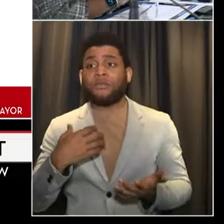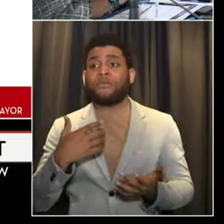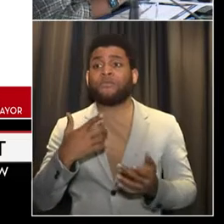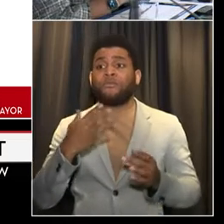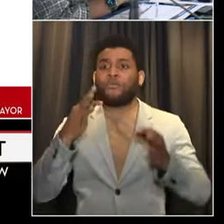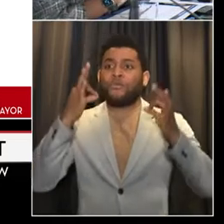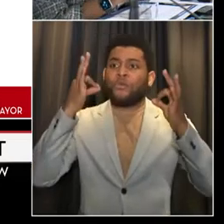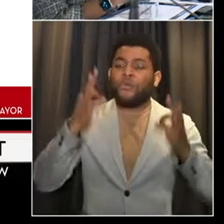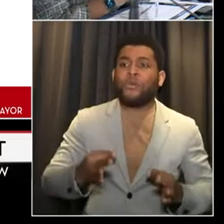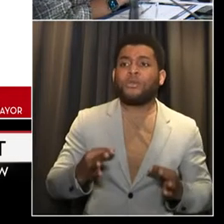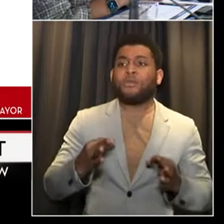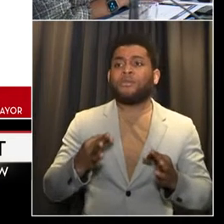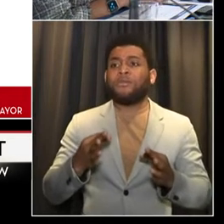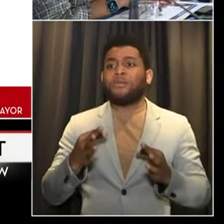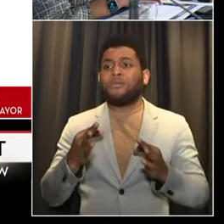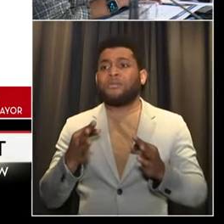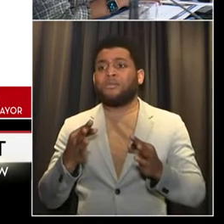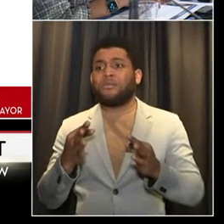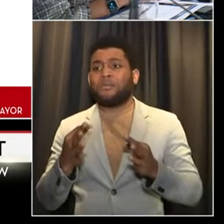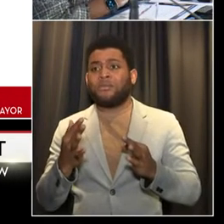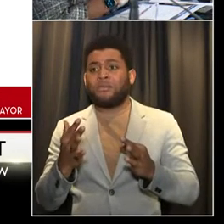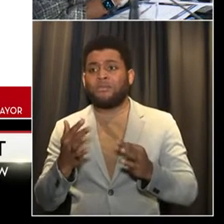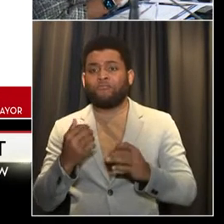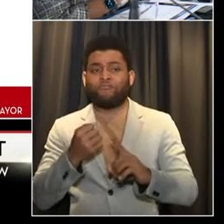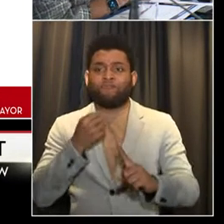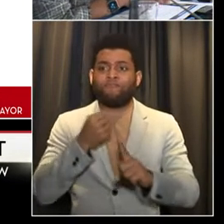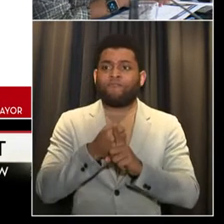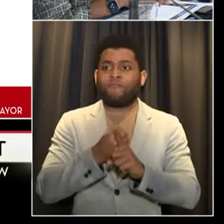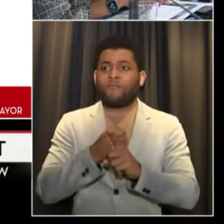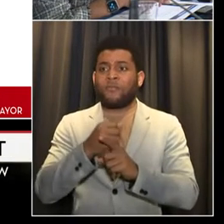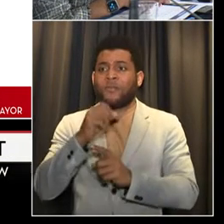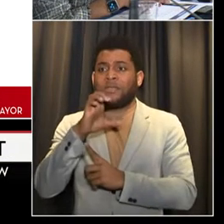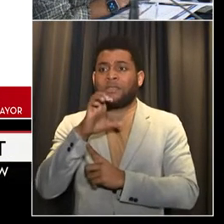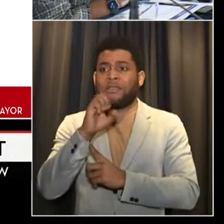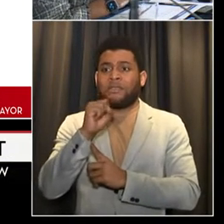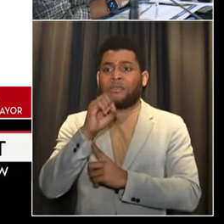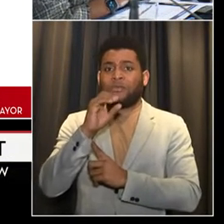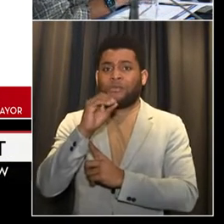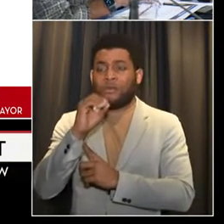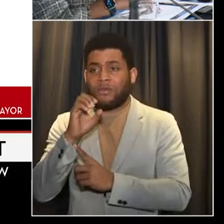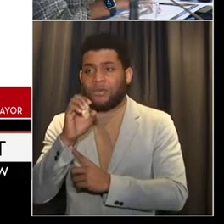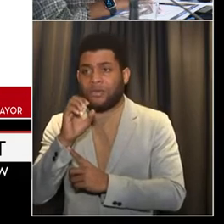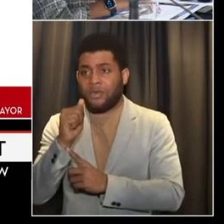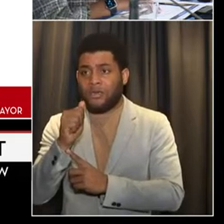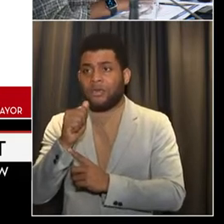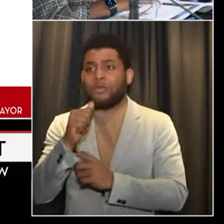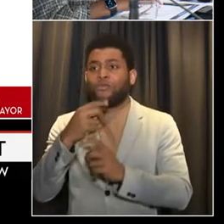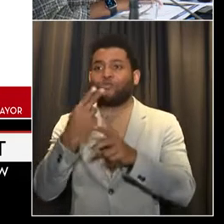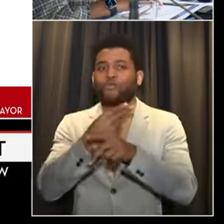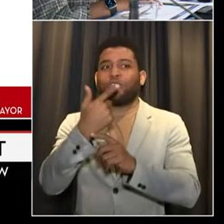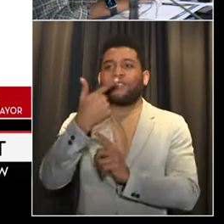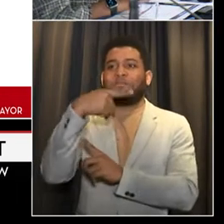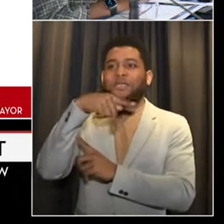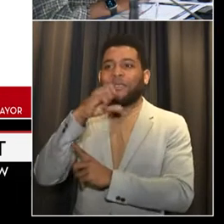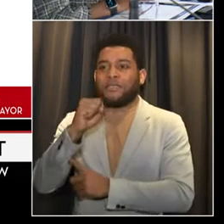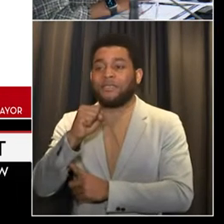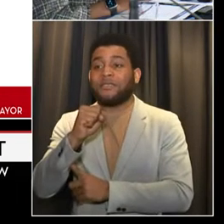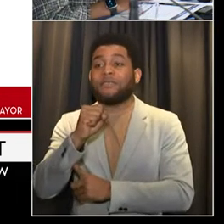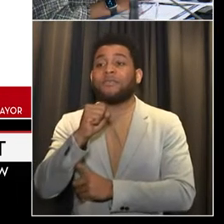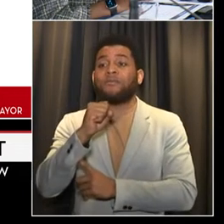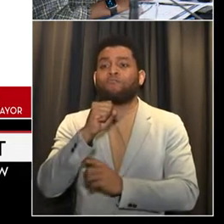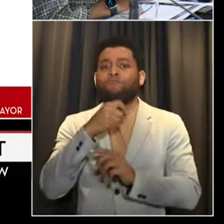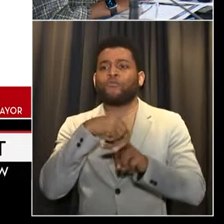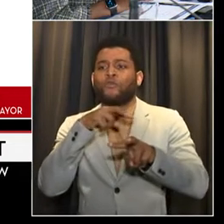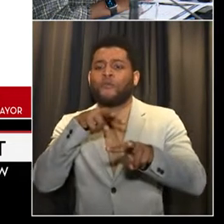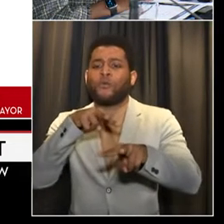very significantly affected the ability of CSOSA to use GPS monitoring for individuals under